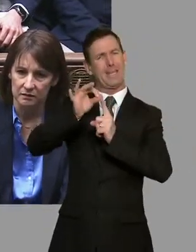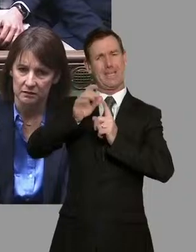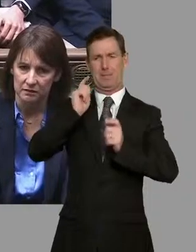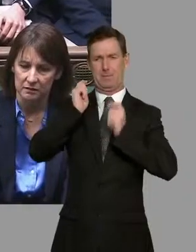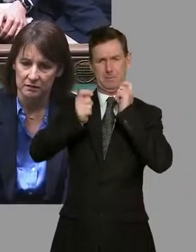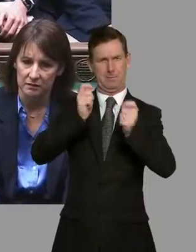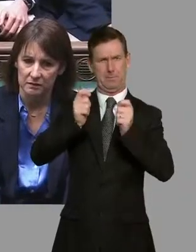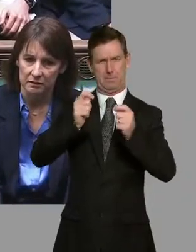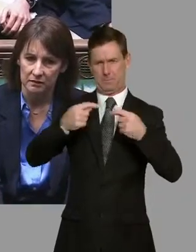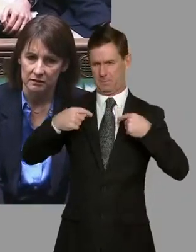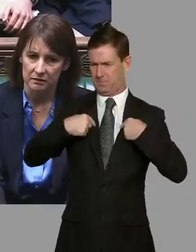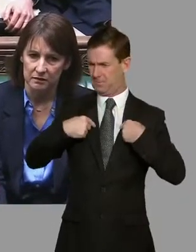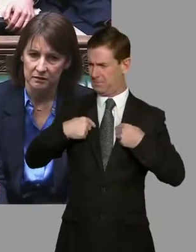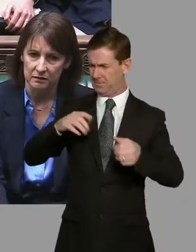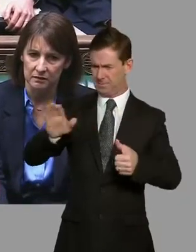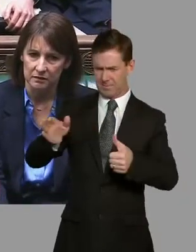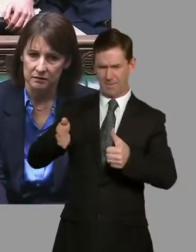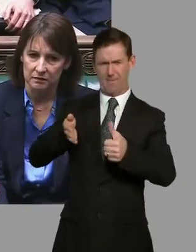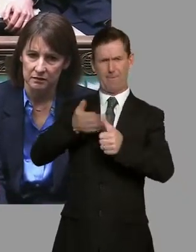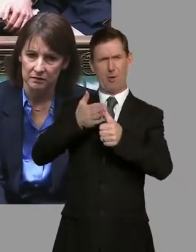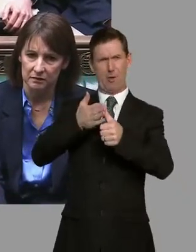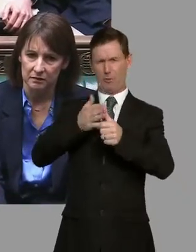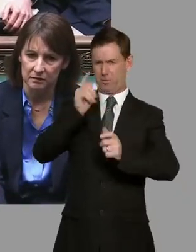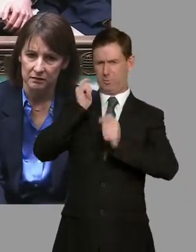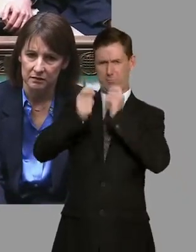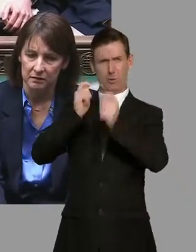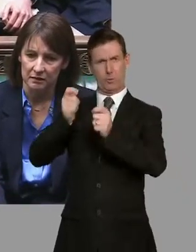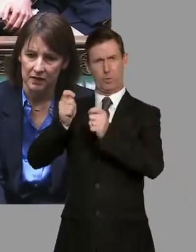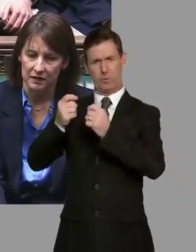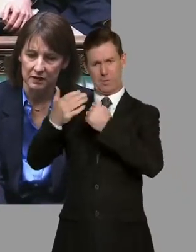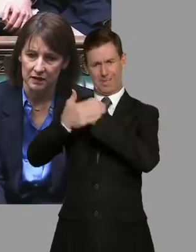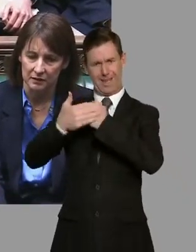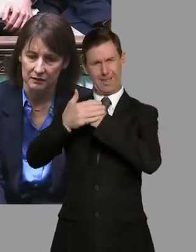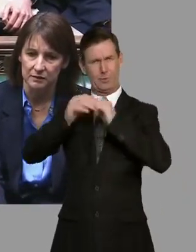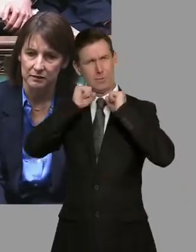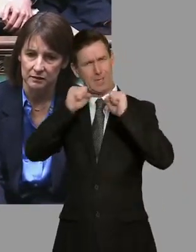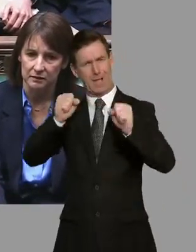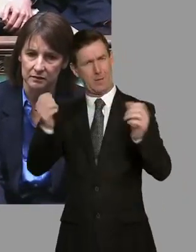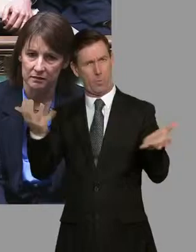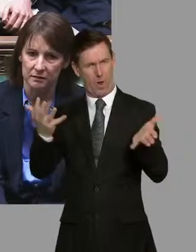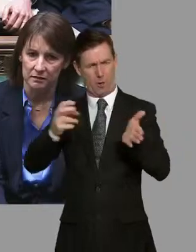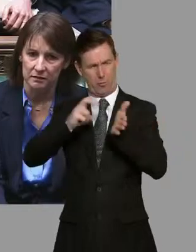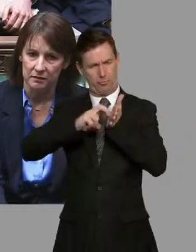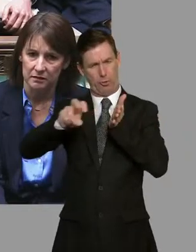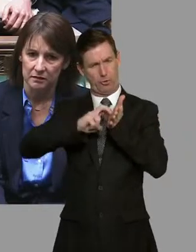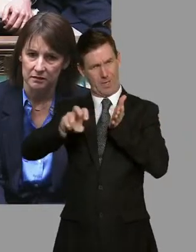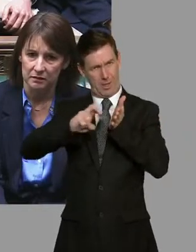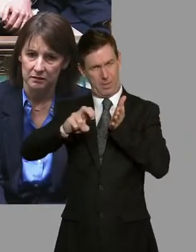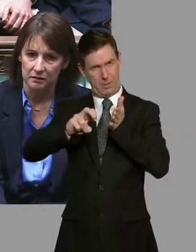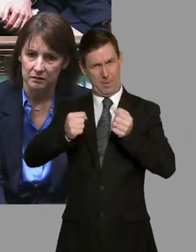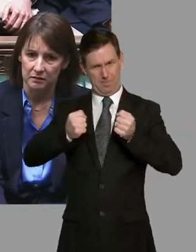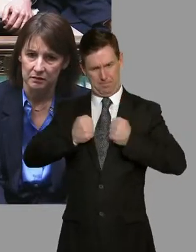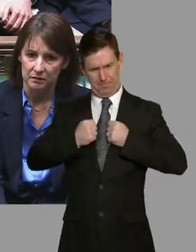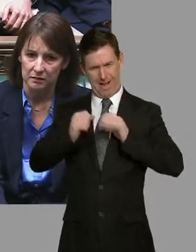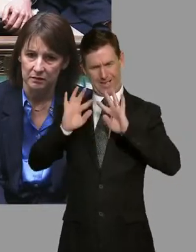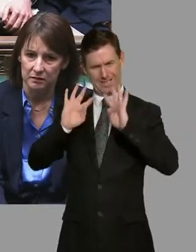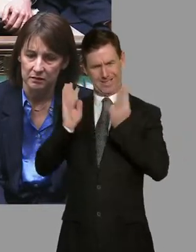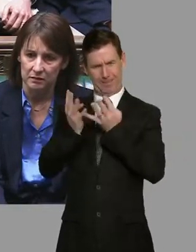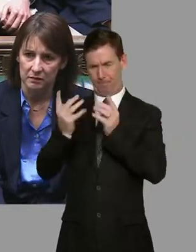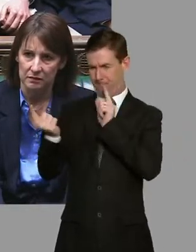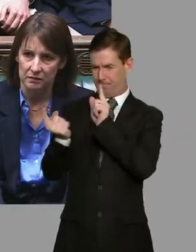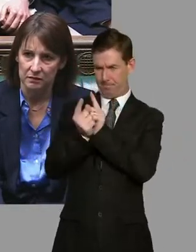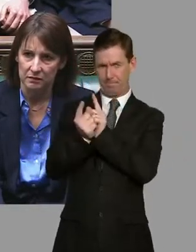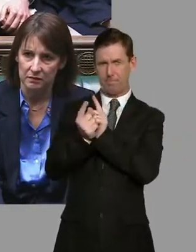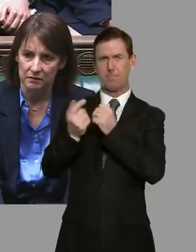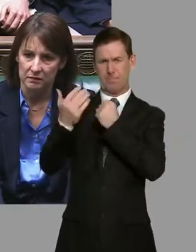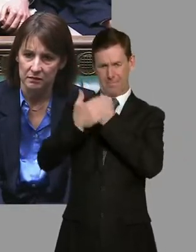prosecutions for an Asian gang was in Rochdale. My team came to see me. It put a number of Asian men in the dock. They wanted the green light for the first